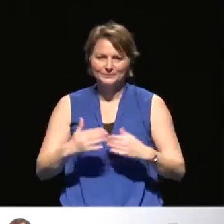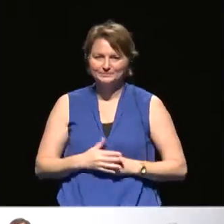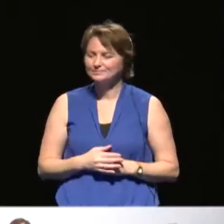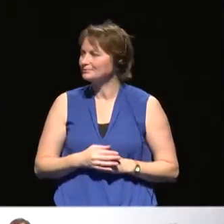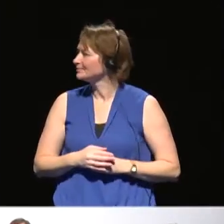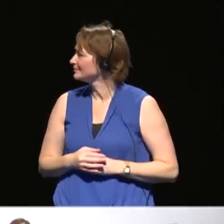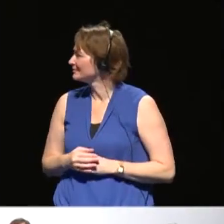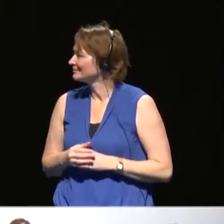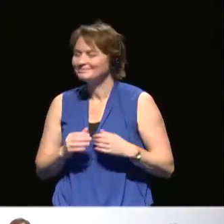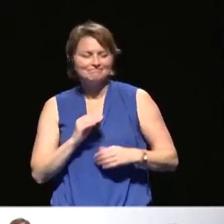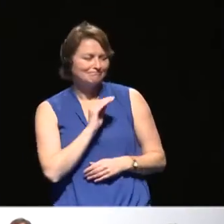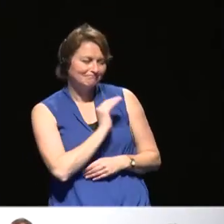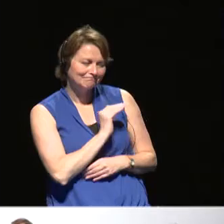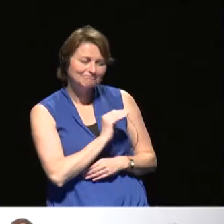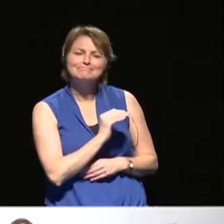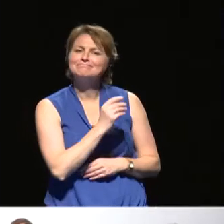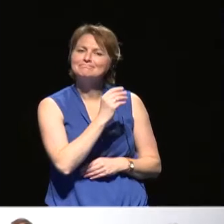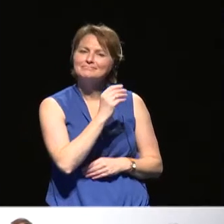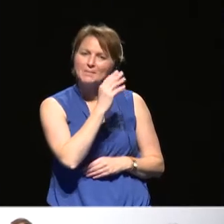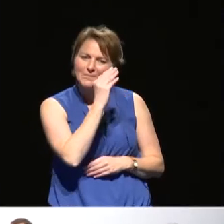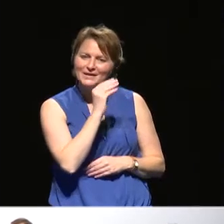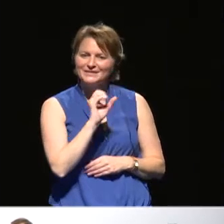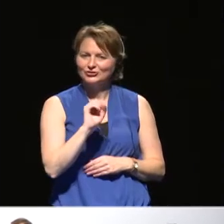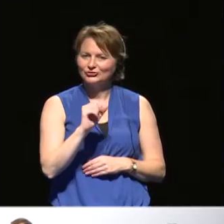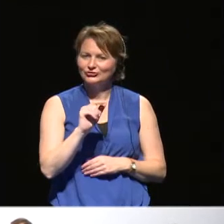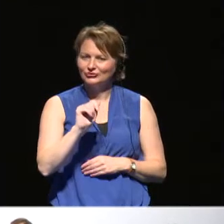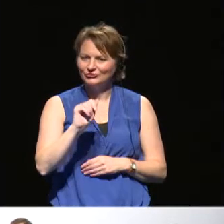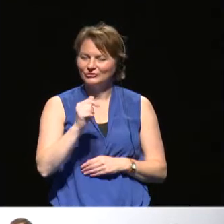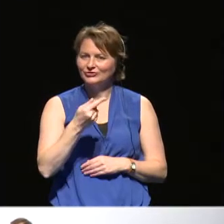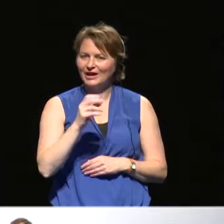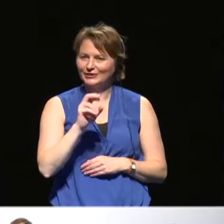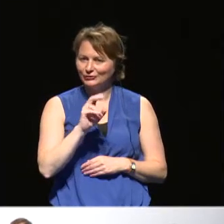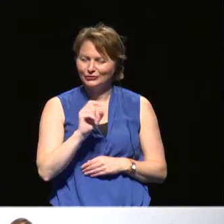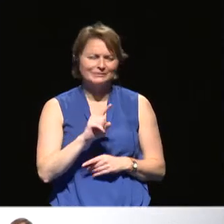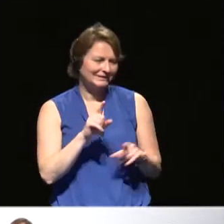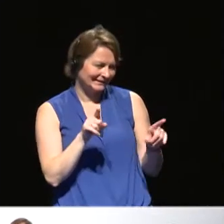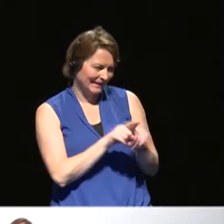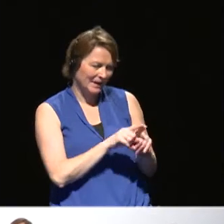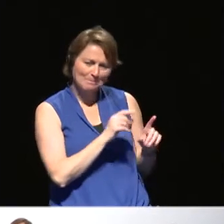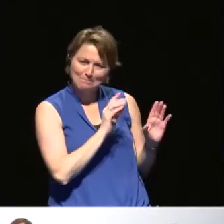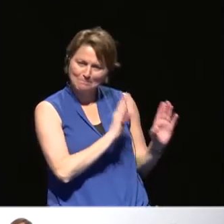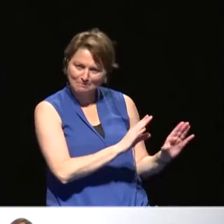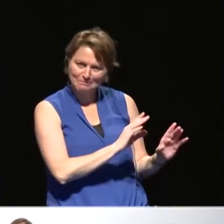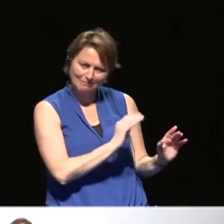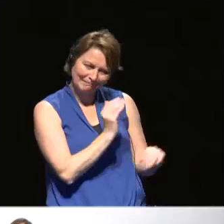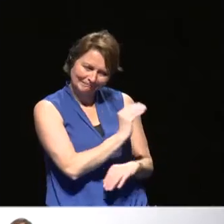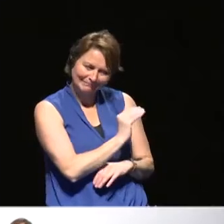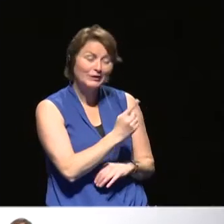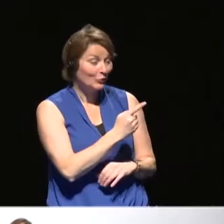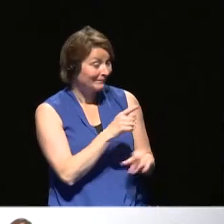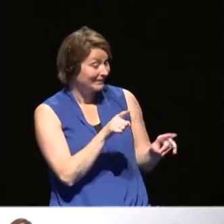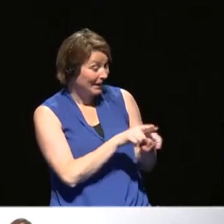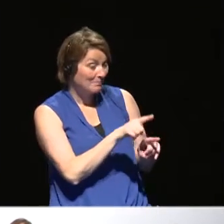Steiner, you were also addressed. And of course, you have also a Brazilian background, so